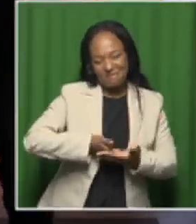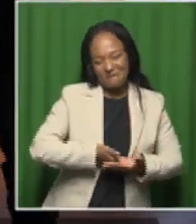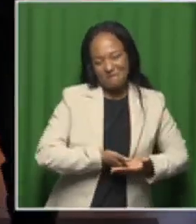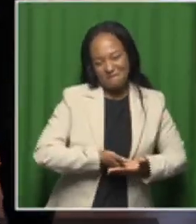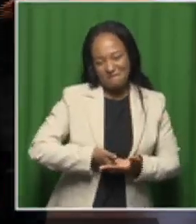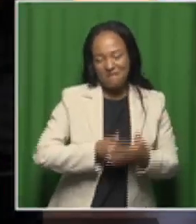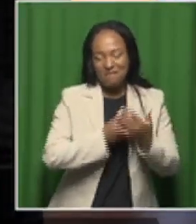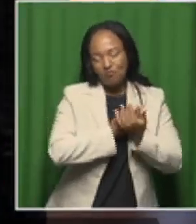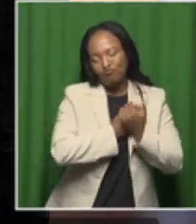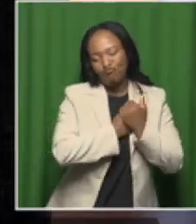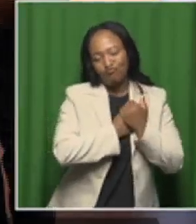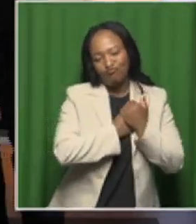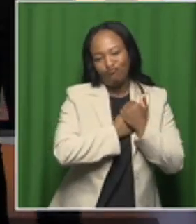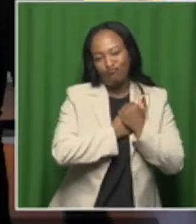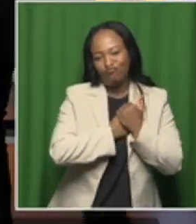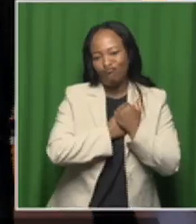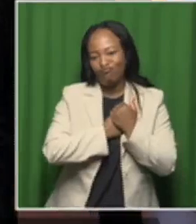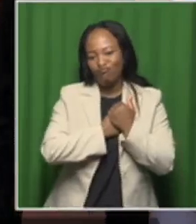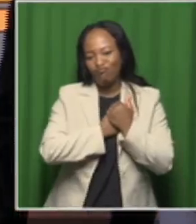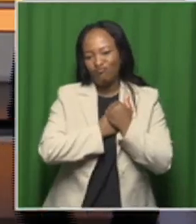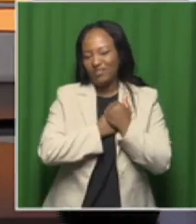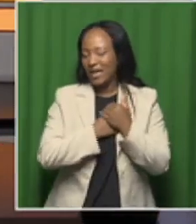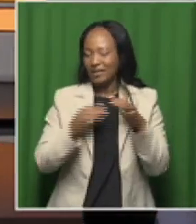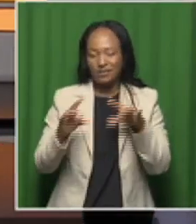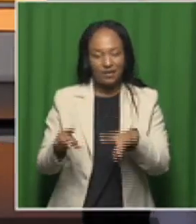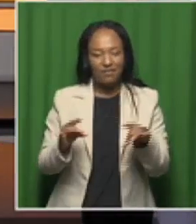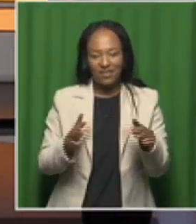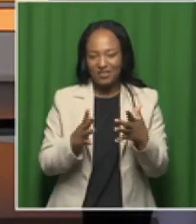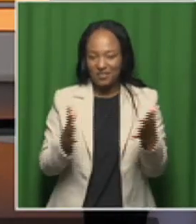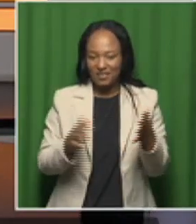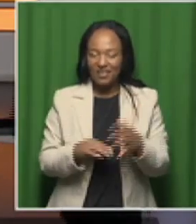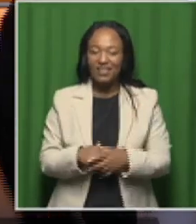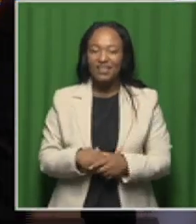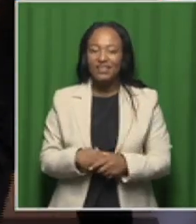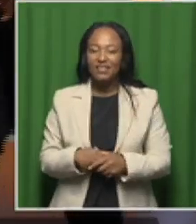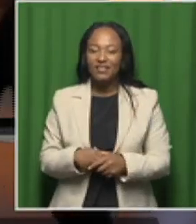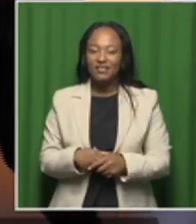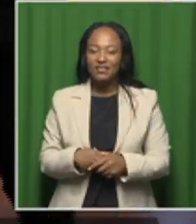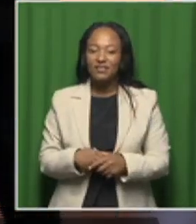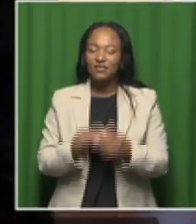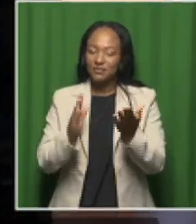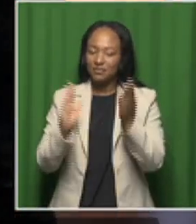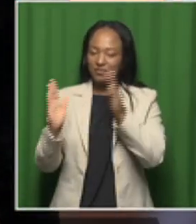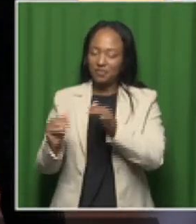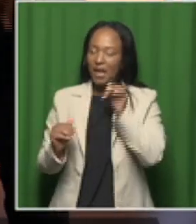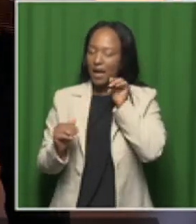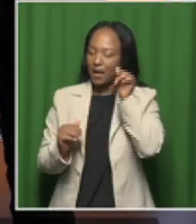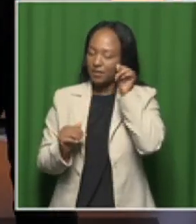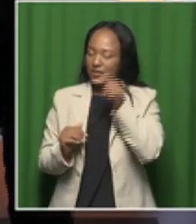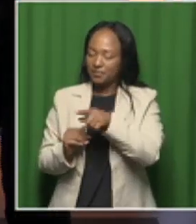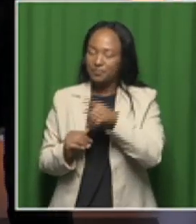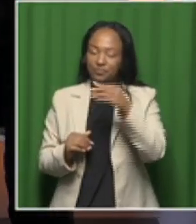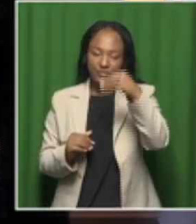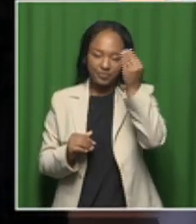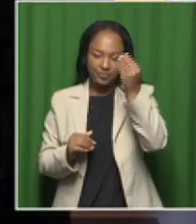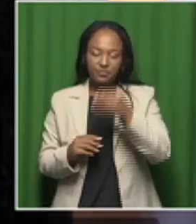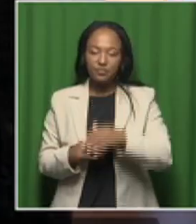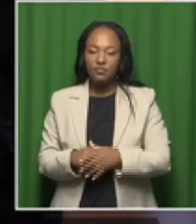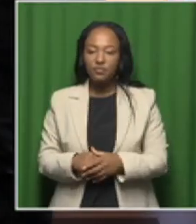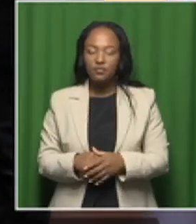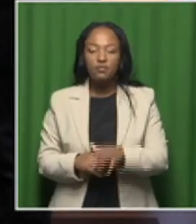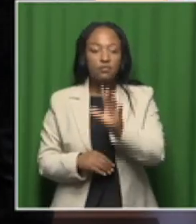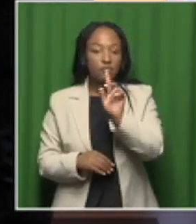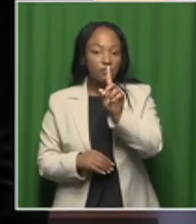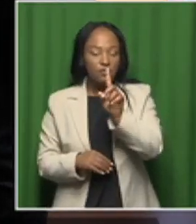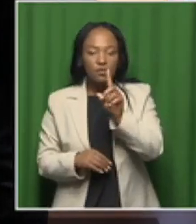baby while we're at this. He's been through a hard time. Oh shit, man. I love it. So tell me about the adult. Now, on an adult patient, once again here, One other thing, we